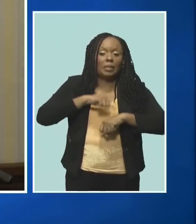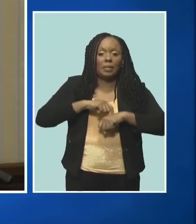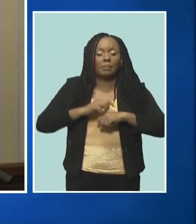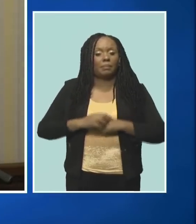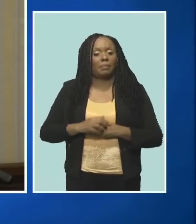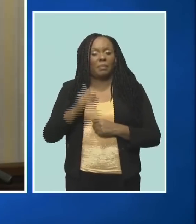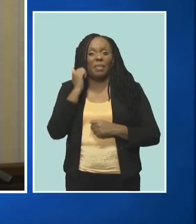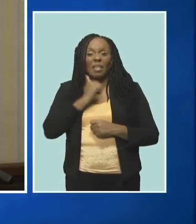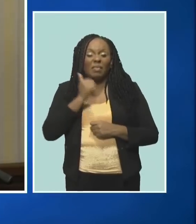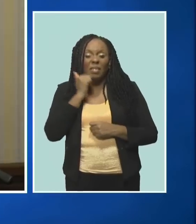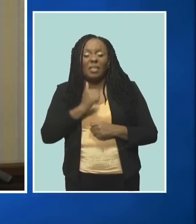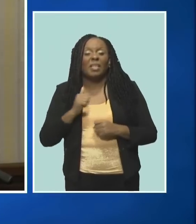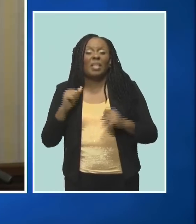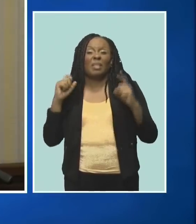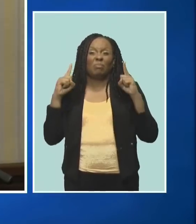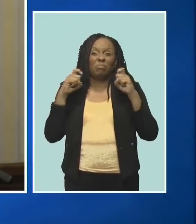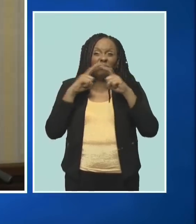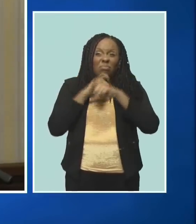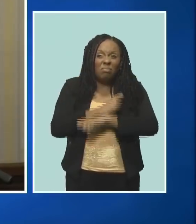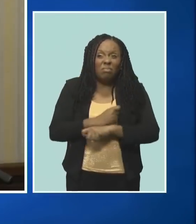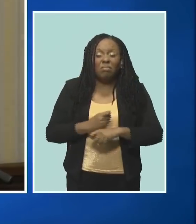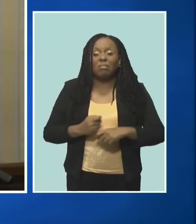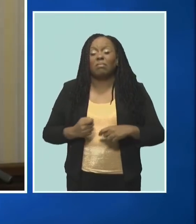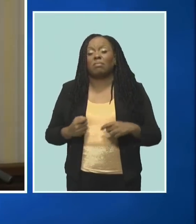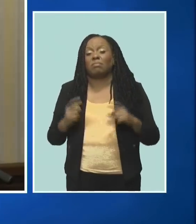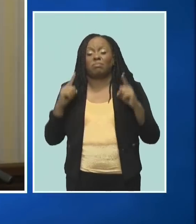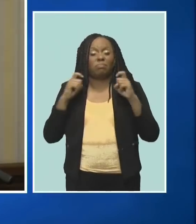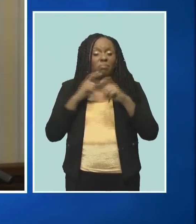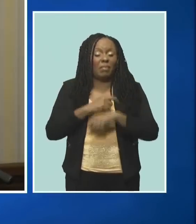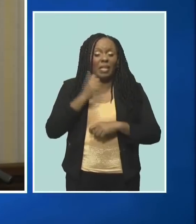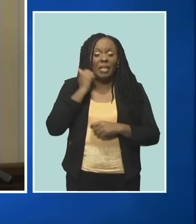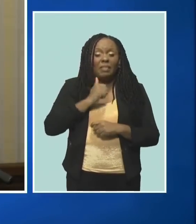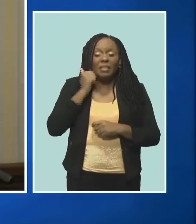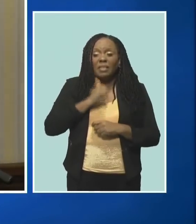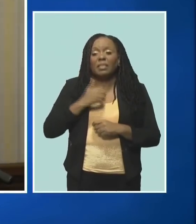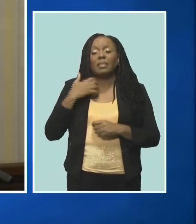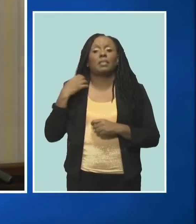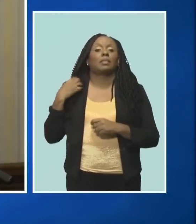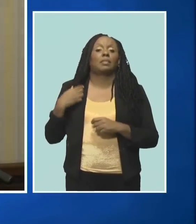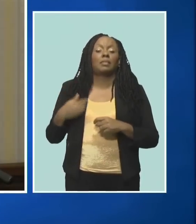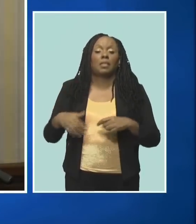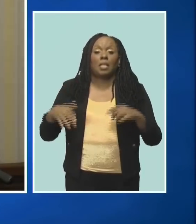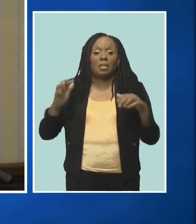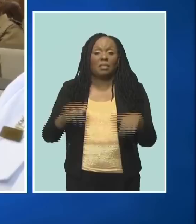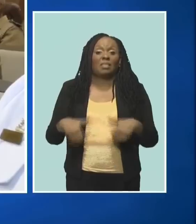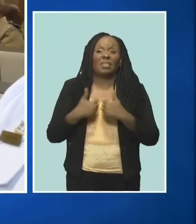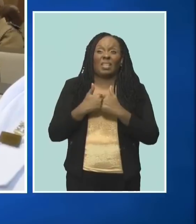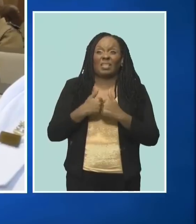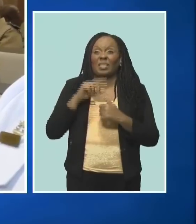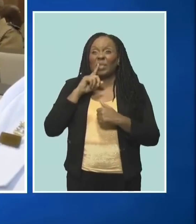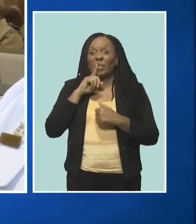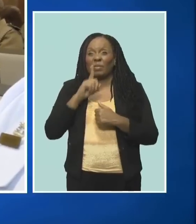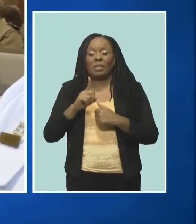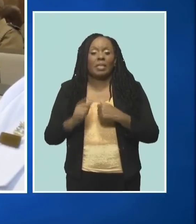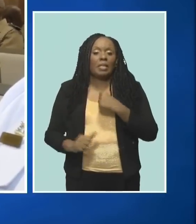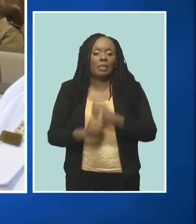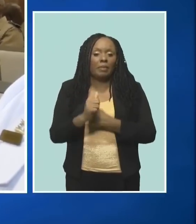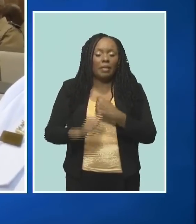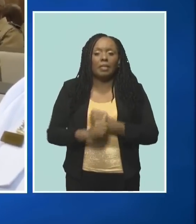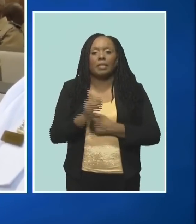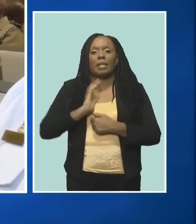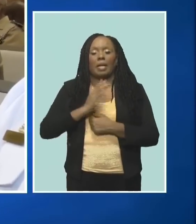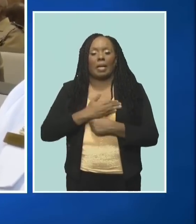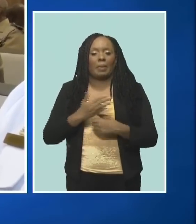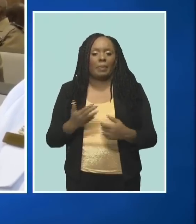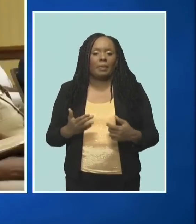daily challenges that confront our young people. These challenges are a threat to the very fabric of our society and threaten to